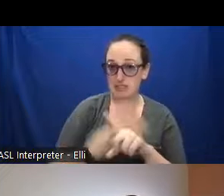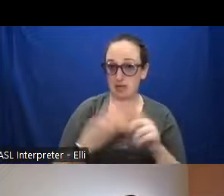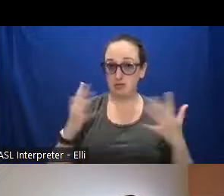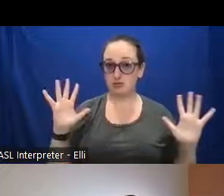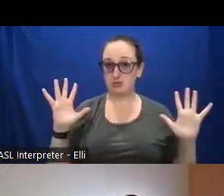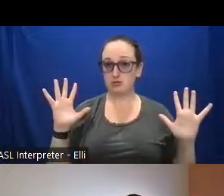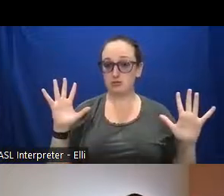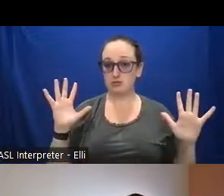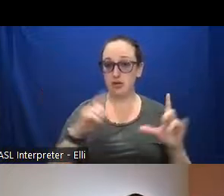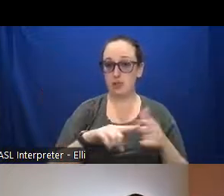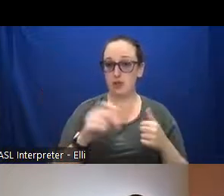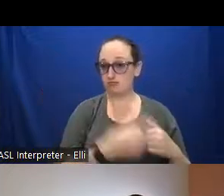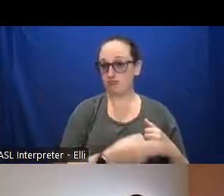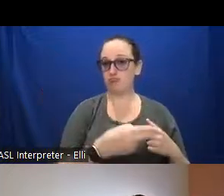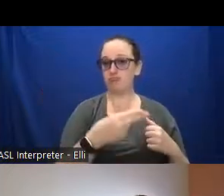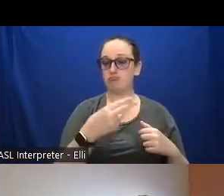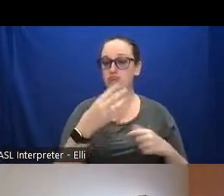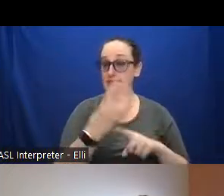before those kits are destroyed.